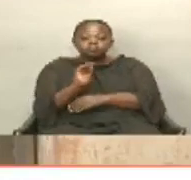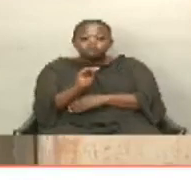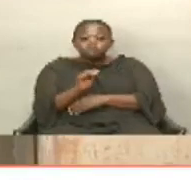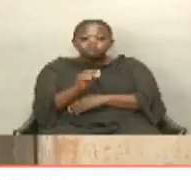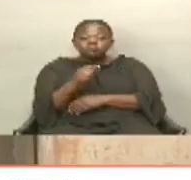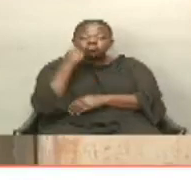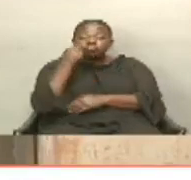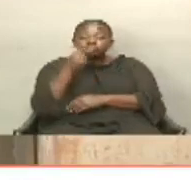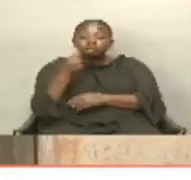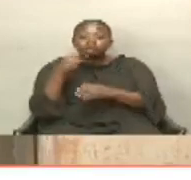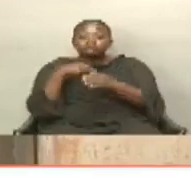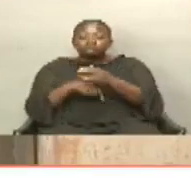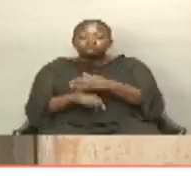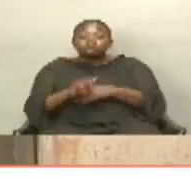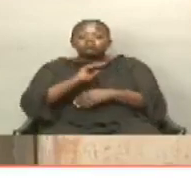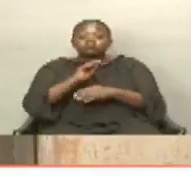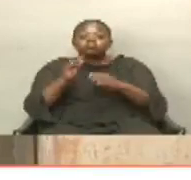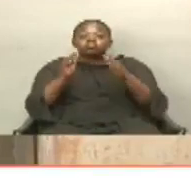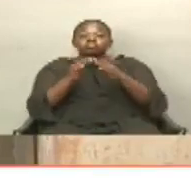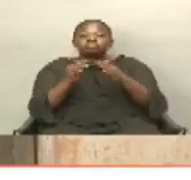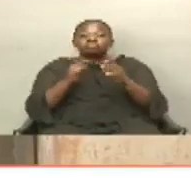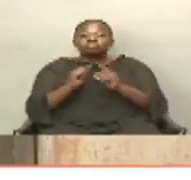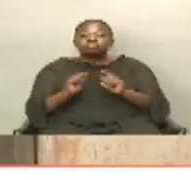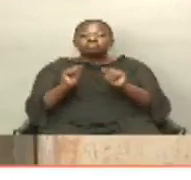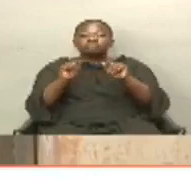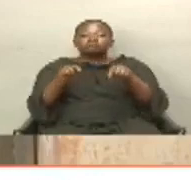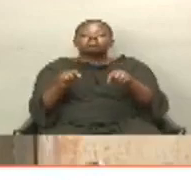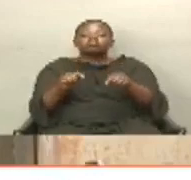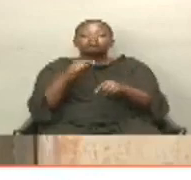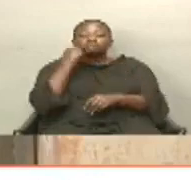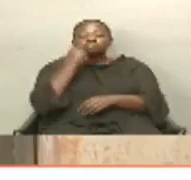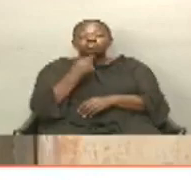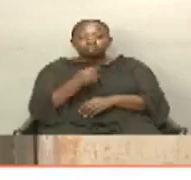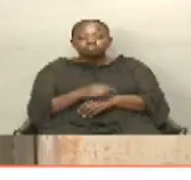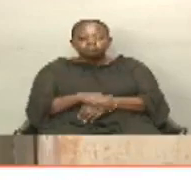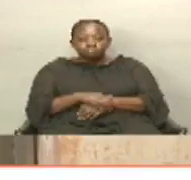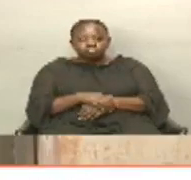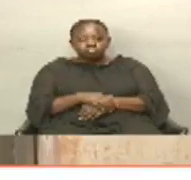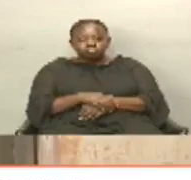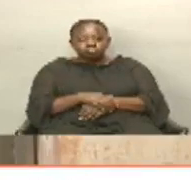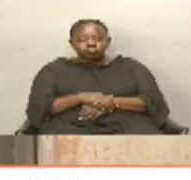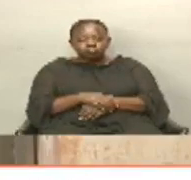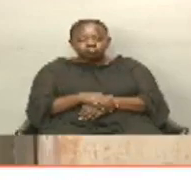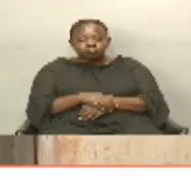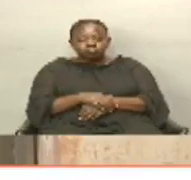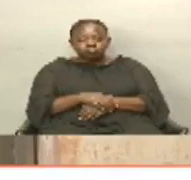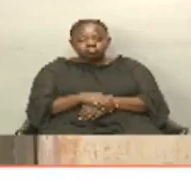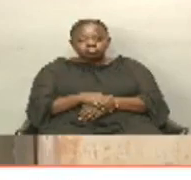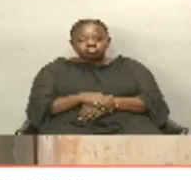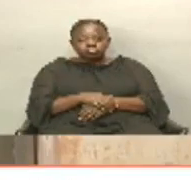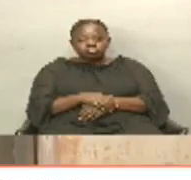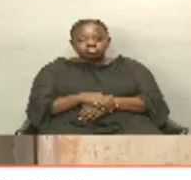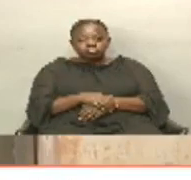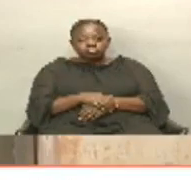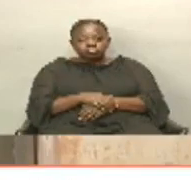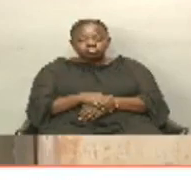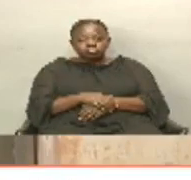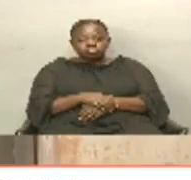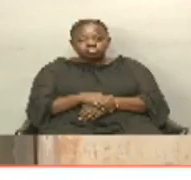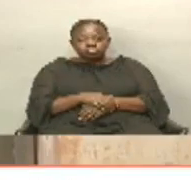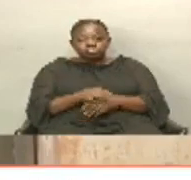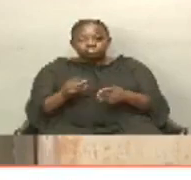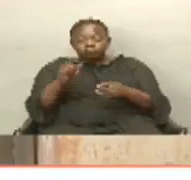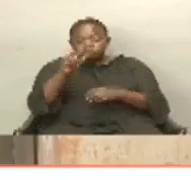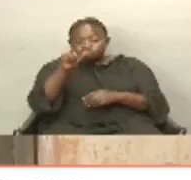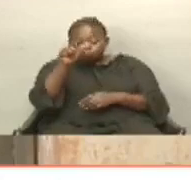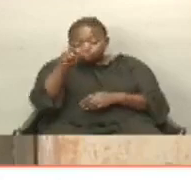who enters in our house? Who comes? Where these things can go? Are foreigners comes inside